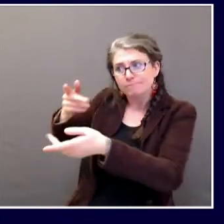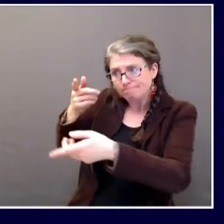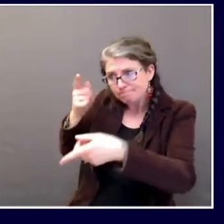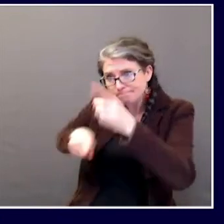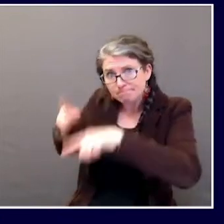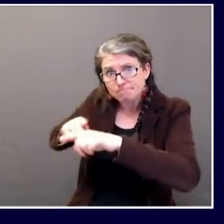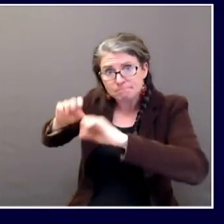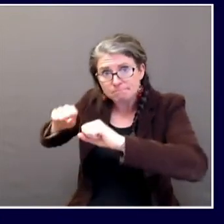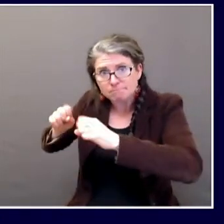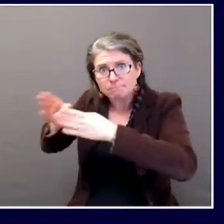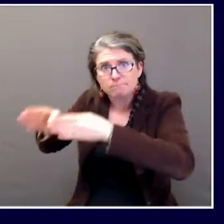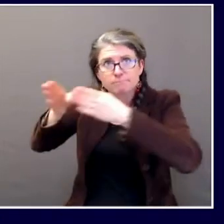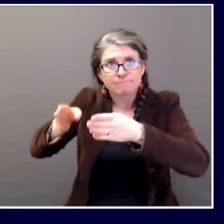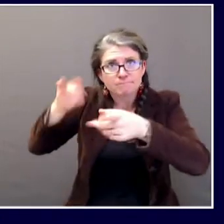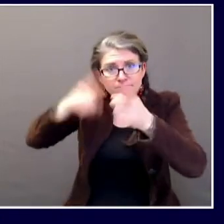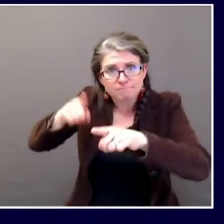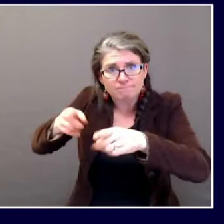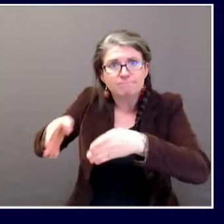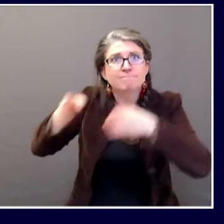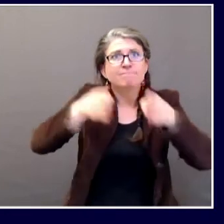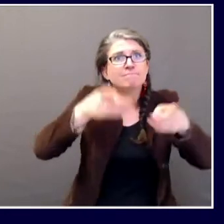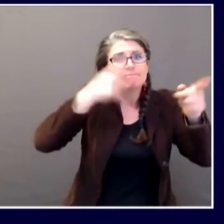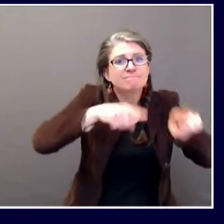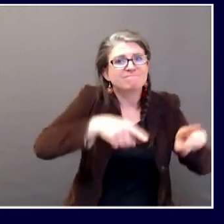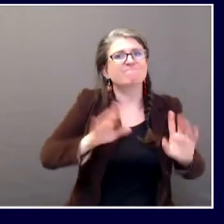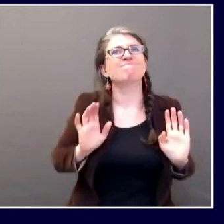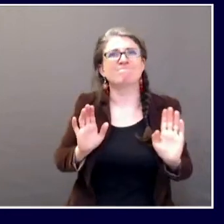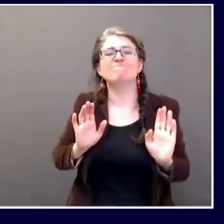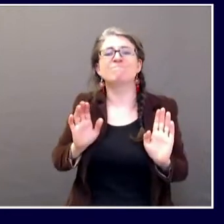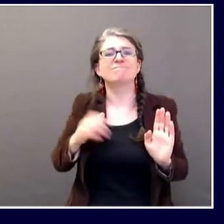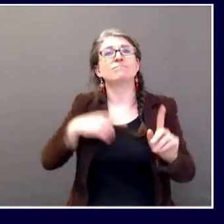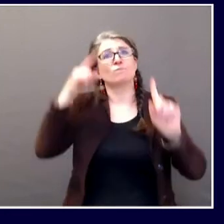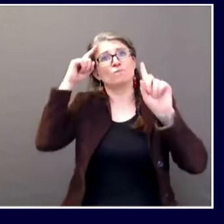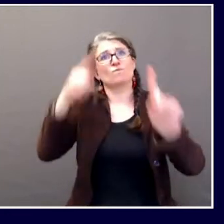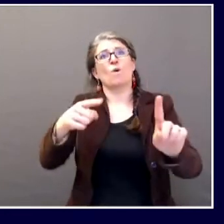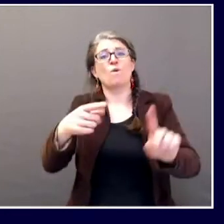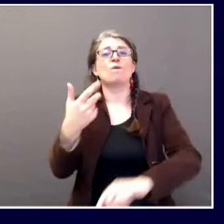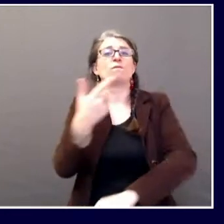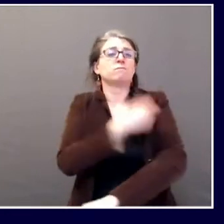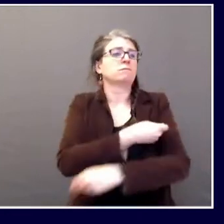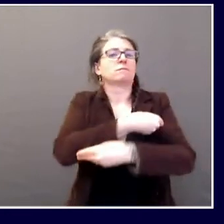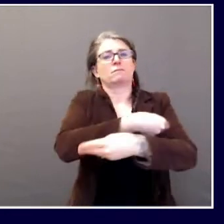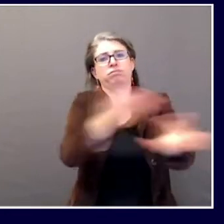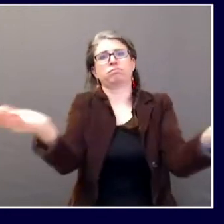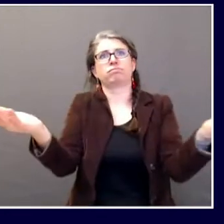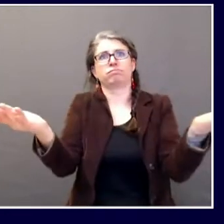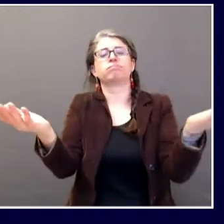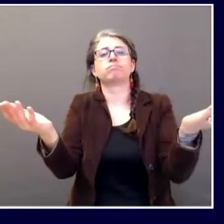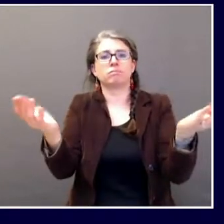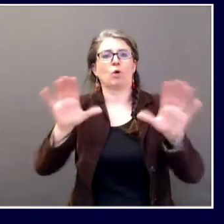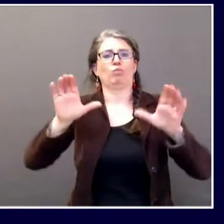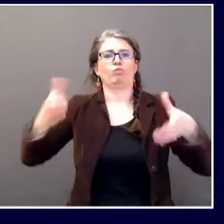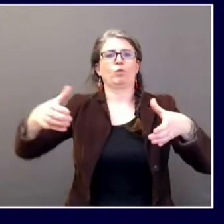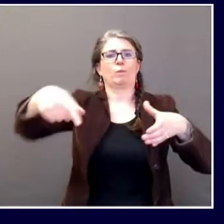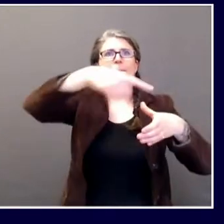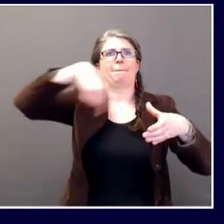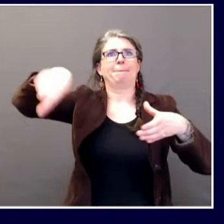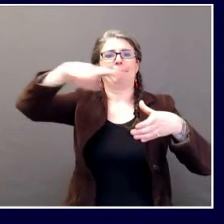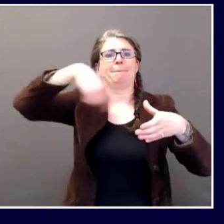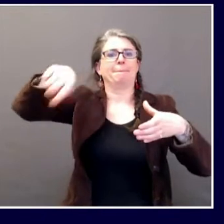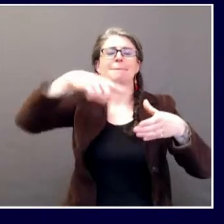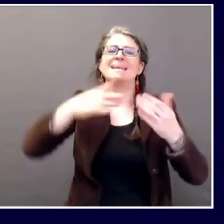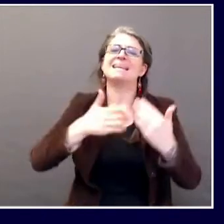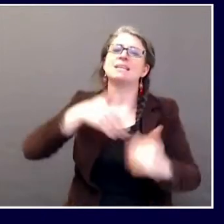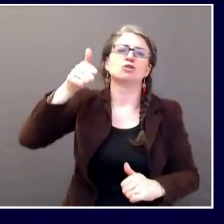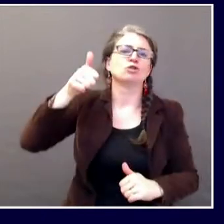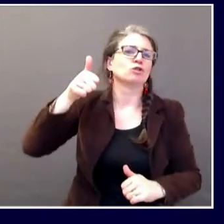allow people to access vaccination without having there to be too many questions about whether they are eligible today,